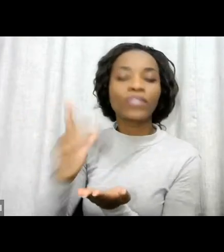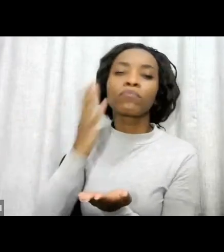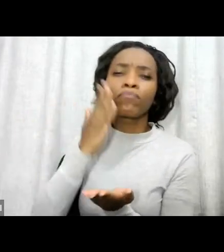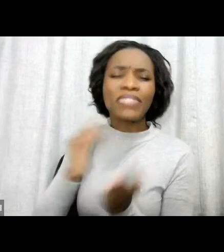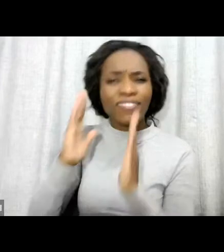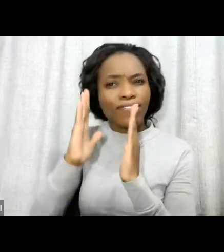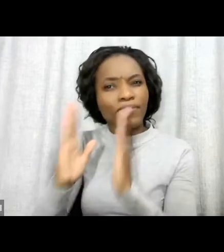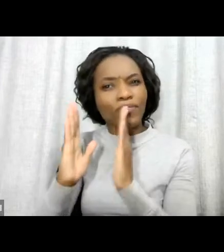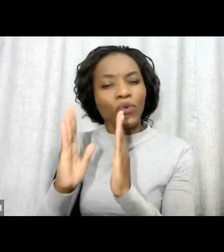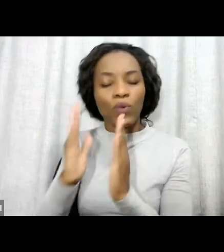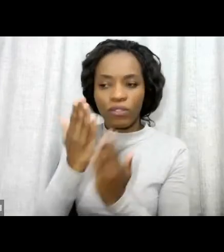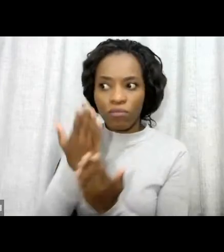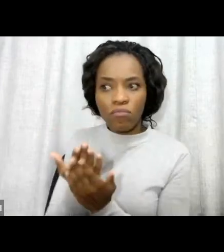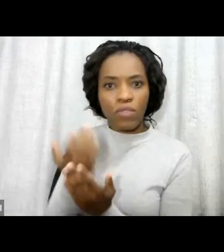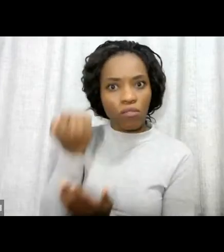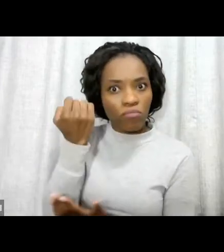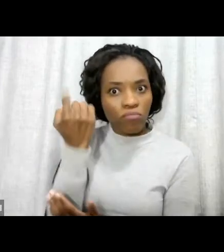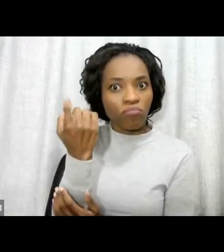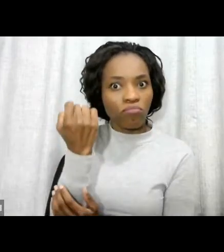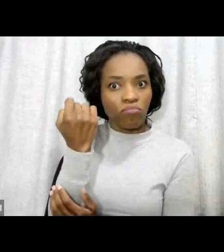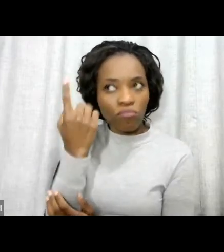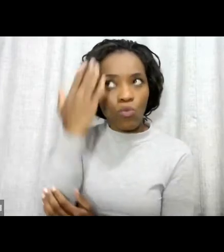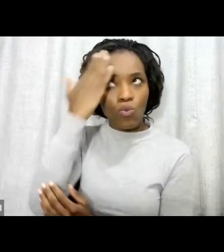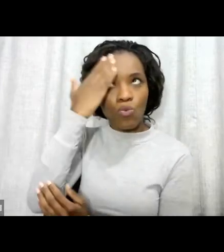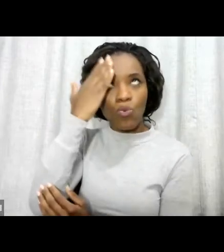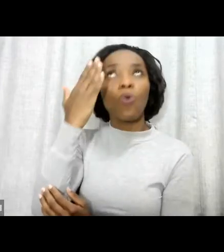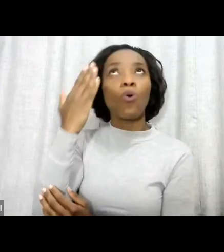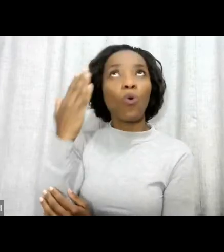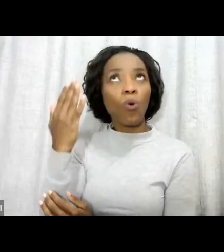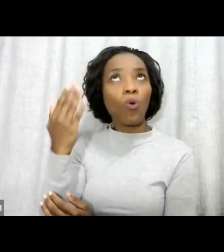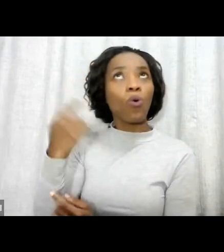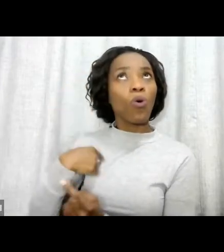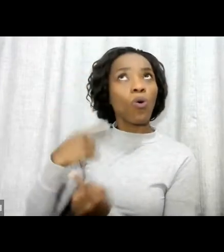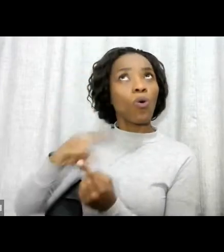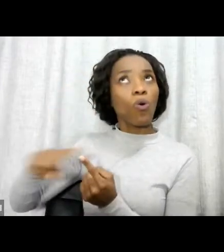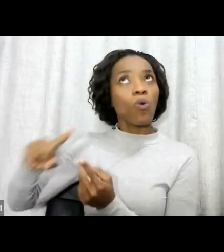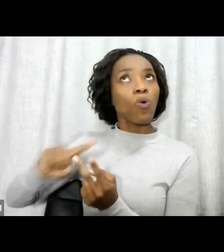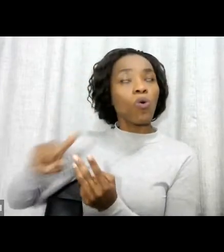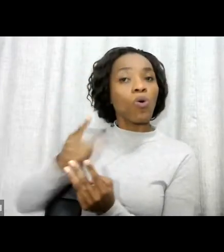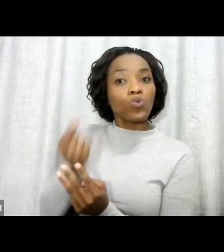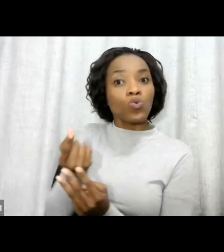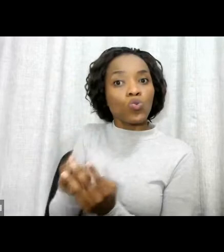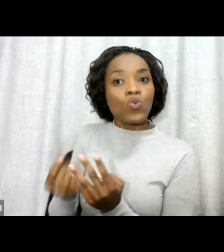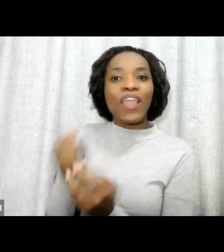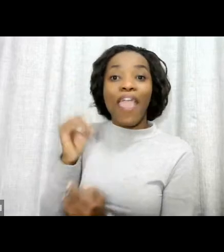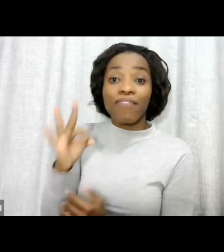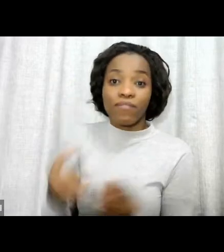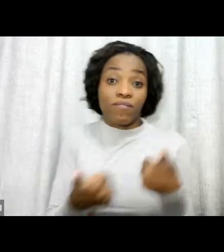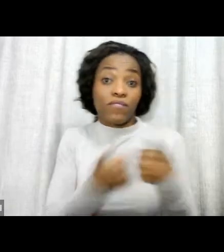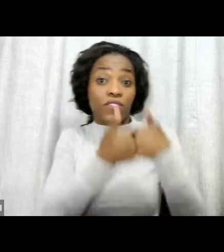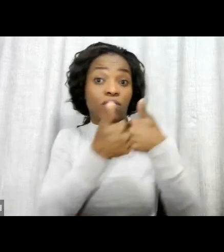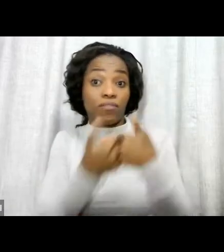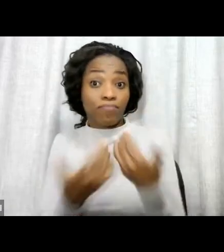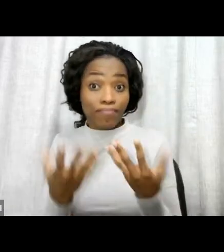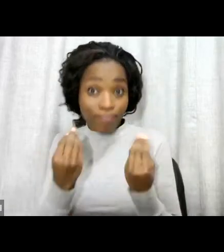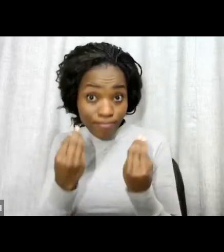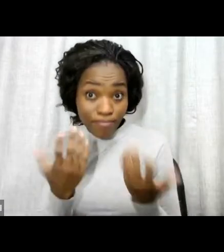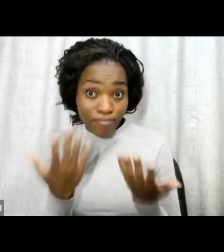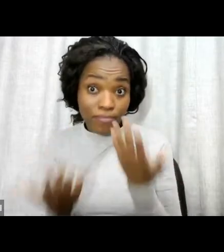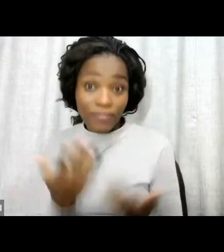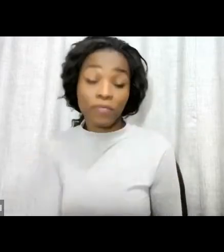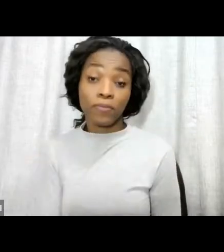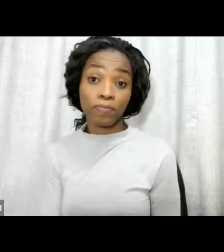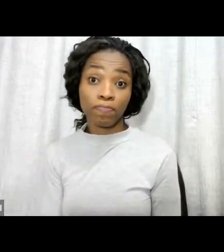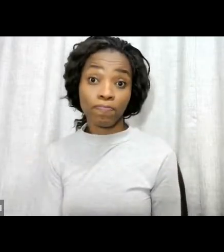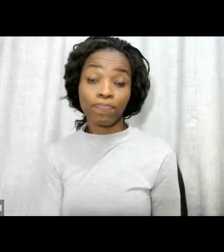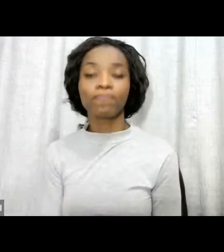that you follow through. You will know what is it that you need to do in case there are challenges that you may be facing.